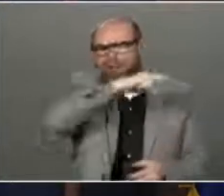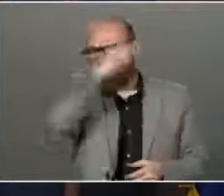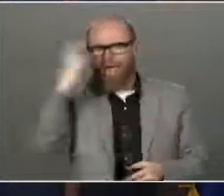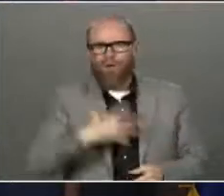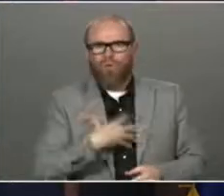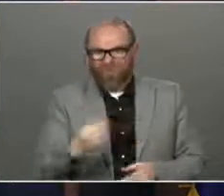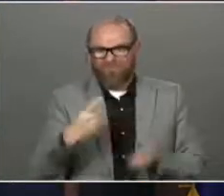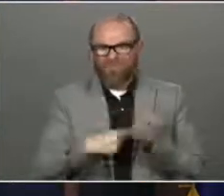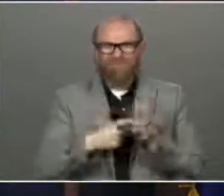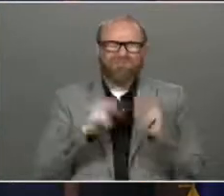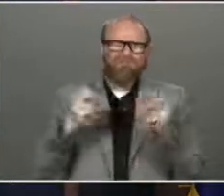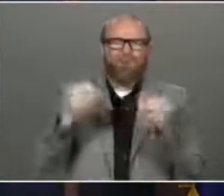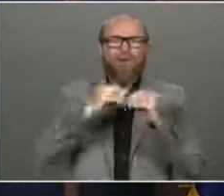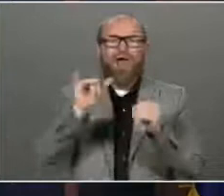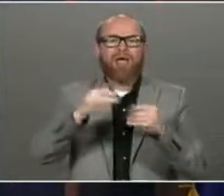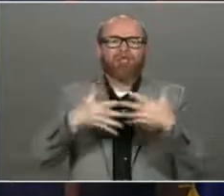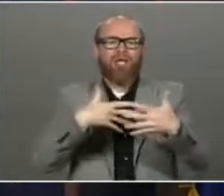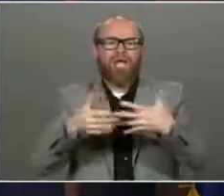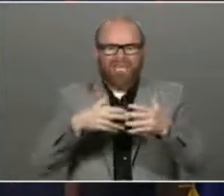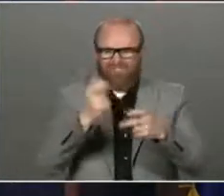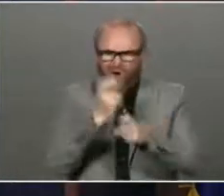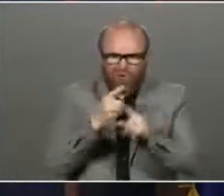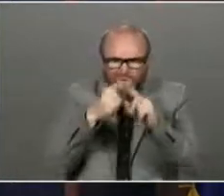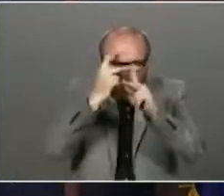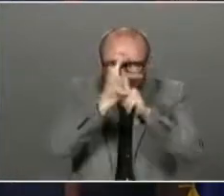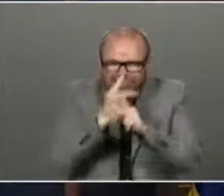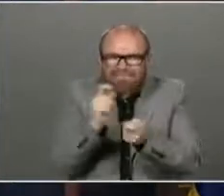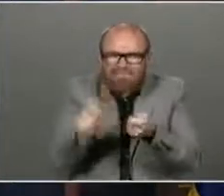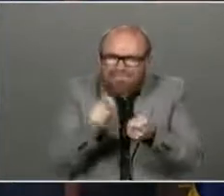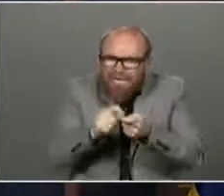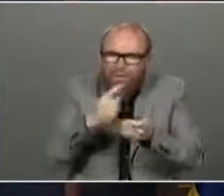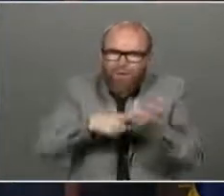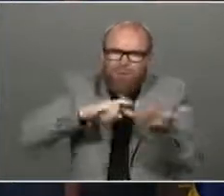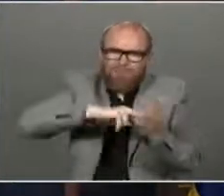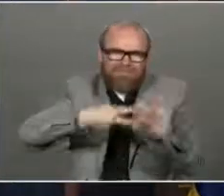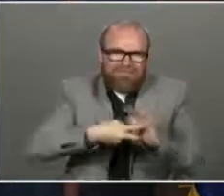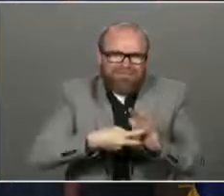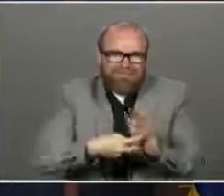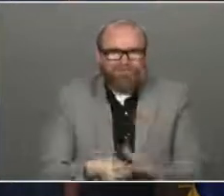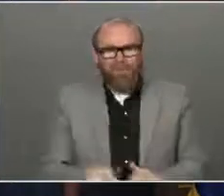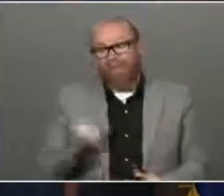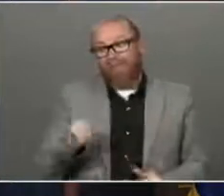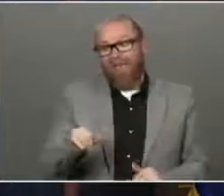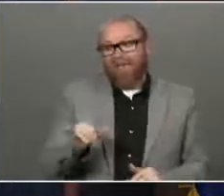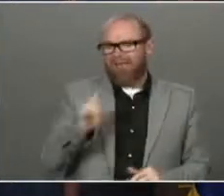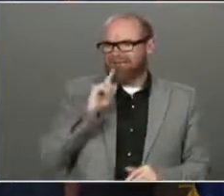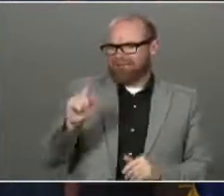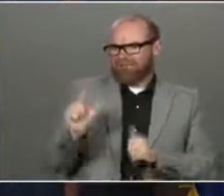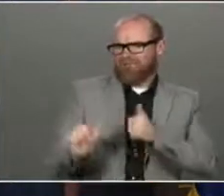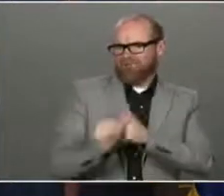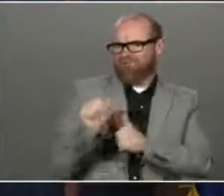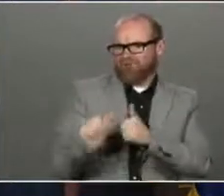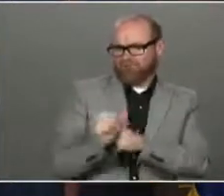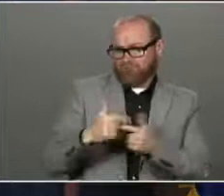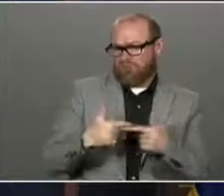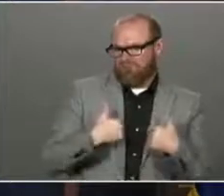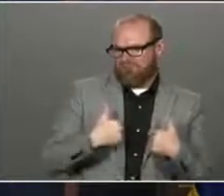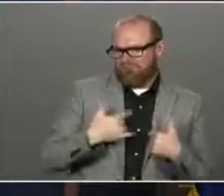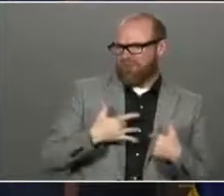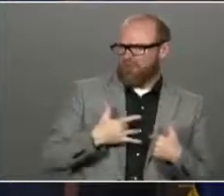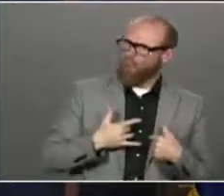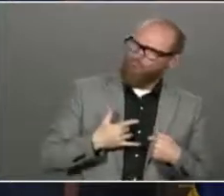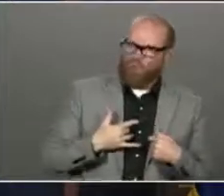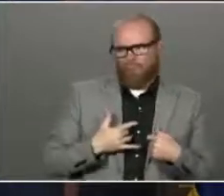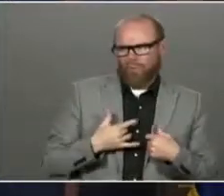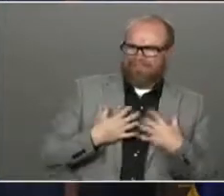subjective into these ratings, and that it's just an incredibly dangerous road to go down. I think it's wrong.